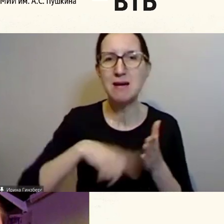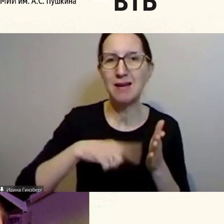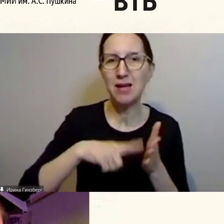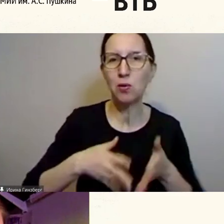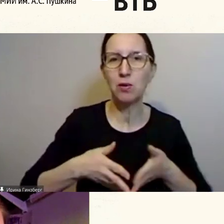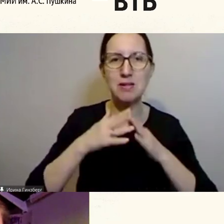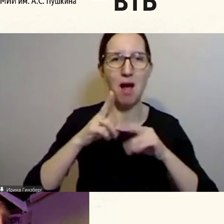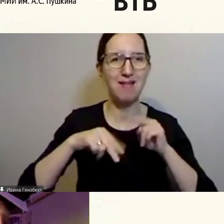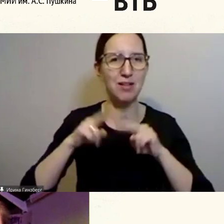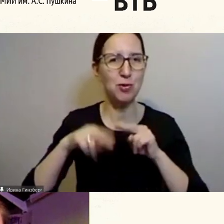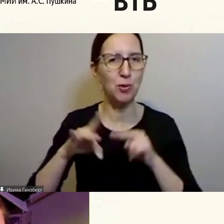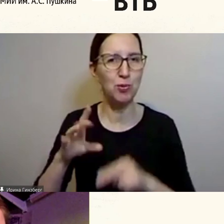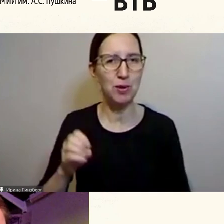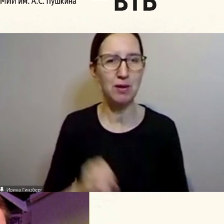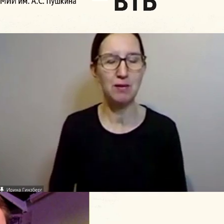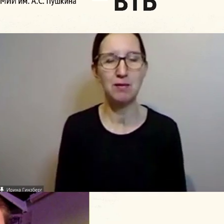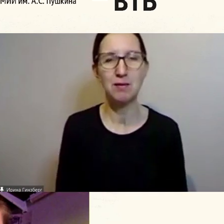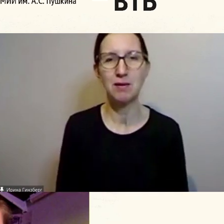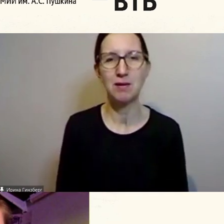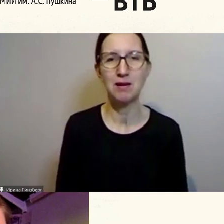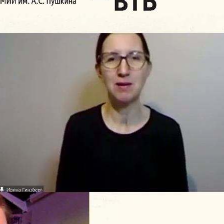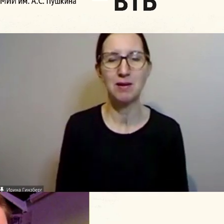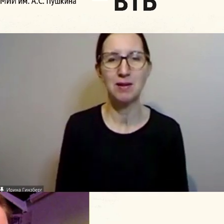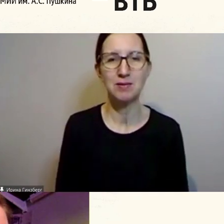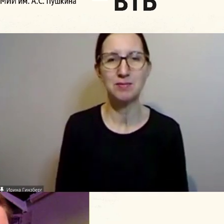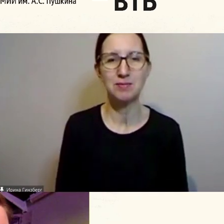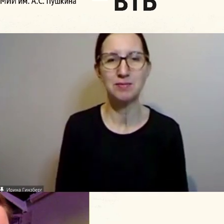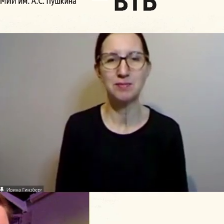particular interest in cathedrals?